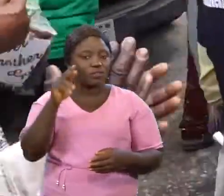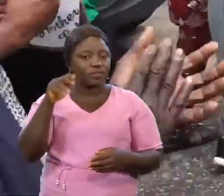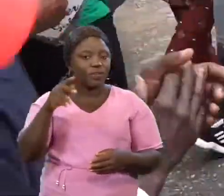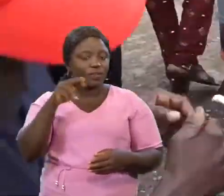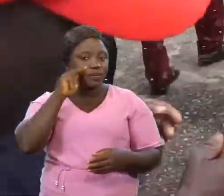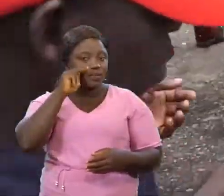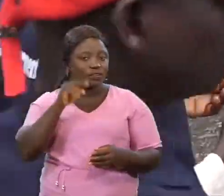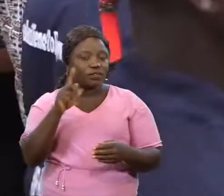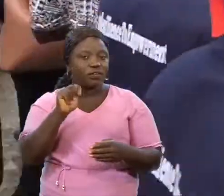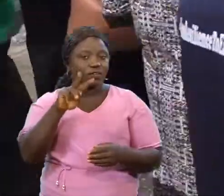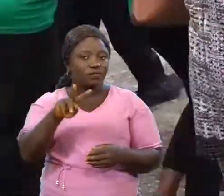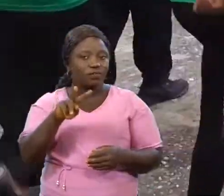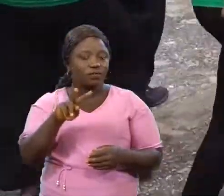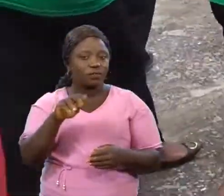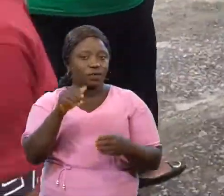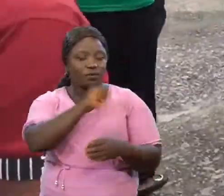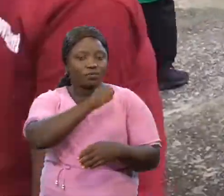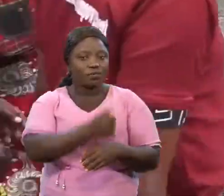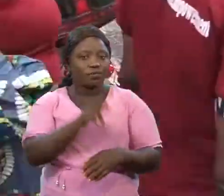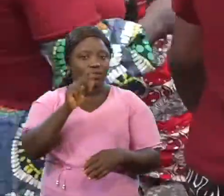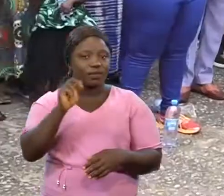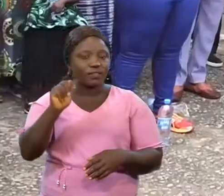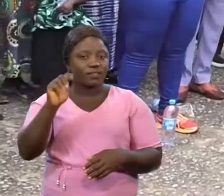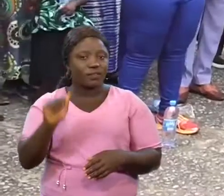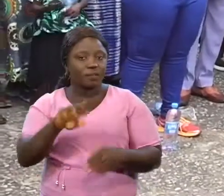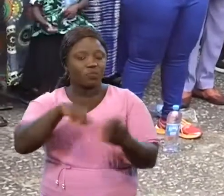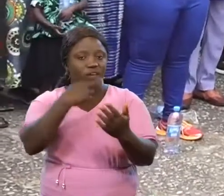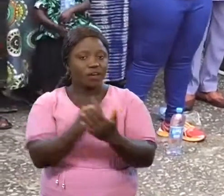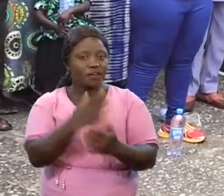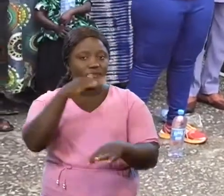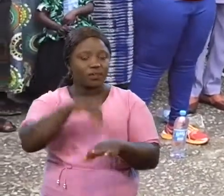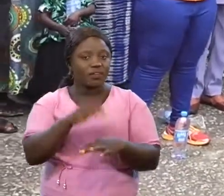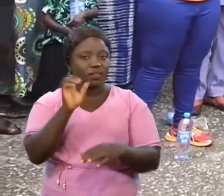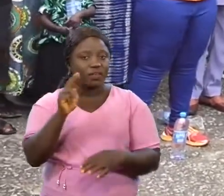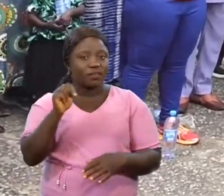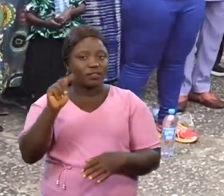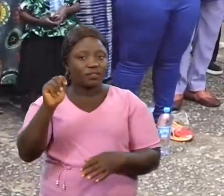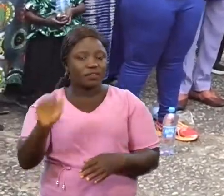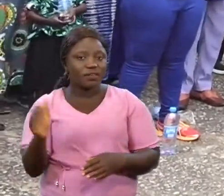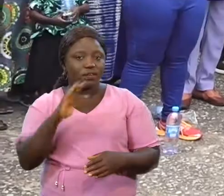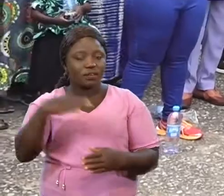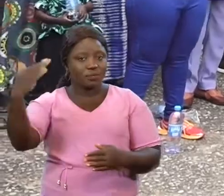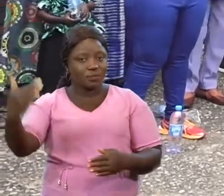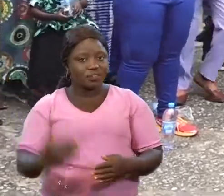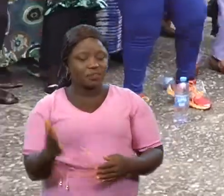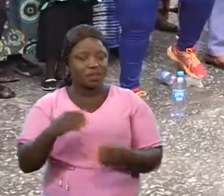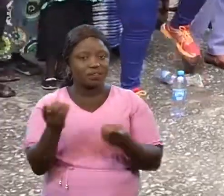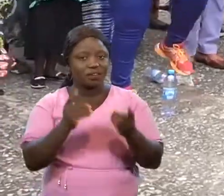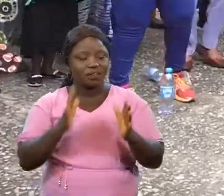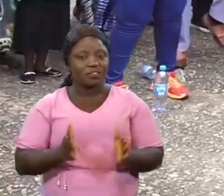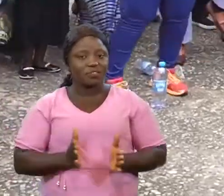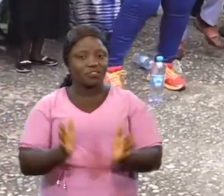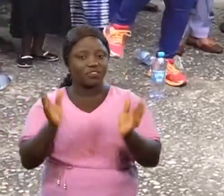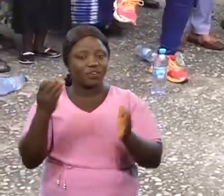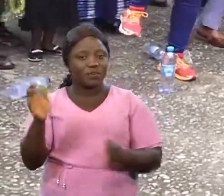Nigerian Television Authority, NTA. Arriving at the headquarters of the NTA, they were received by